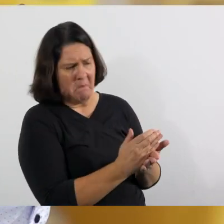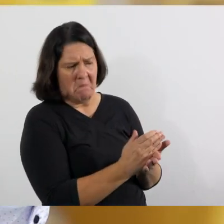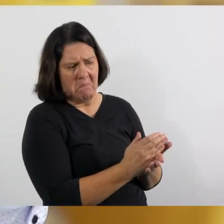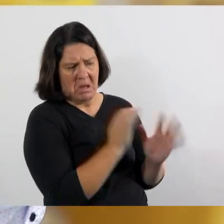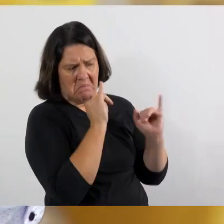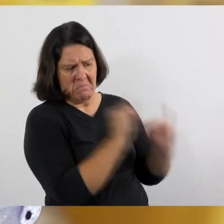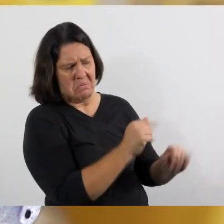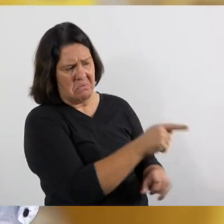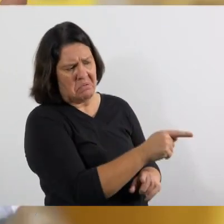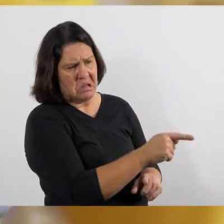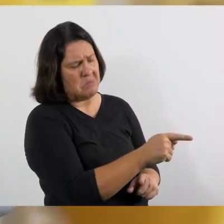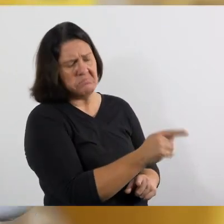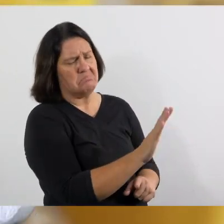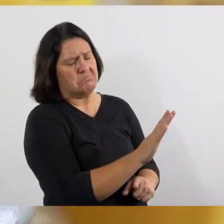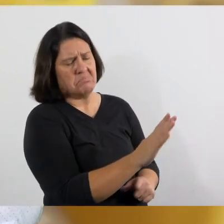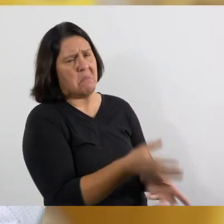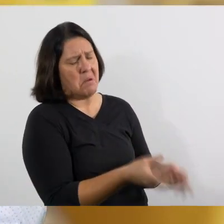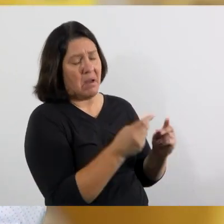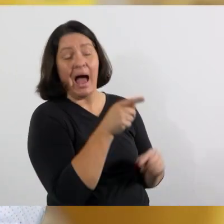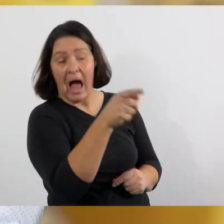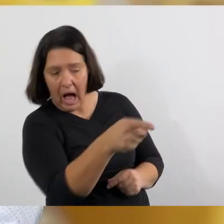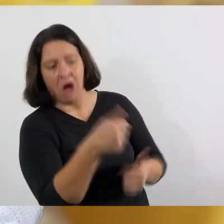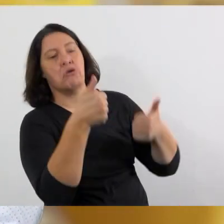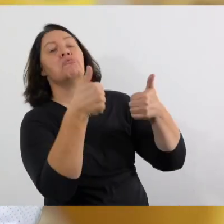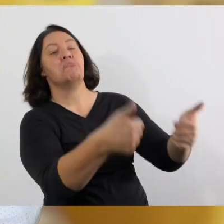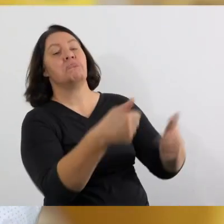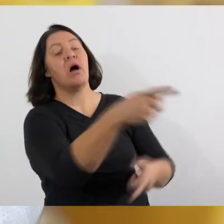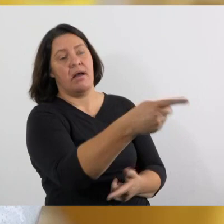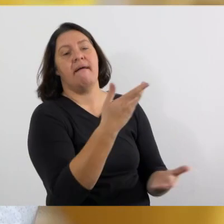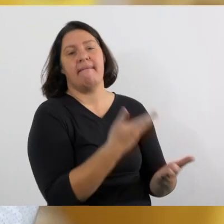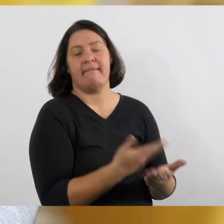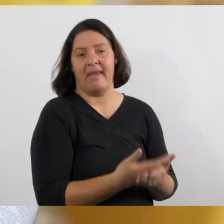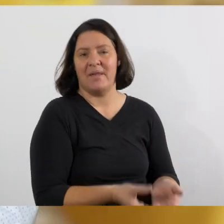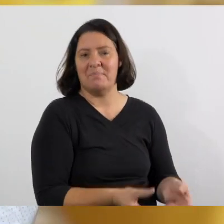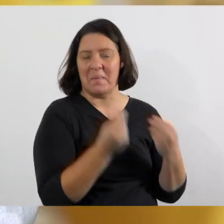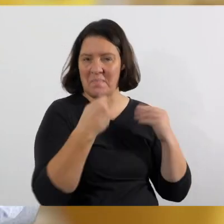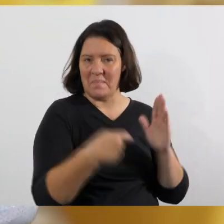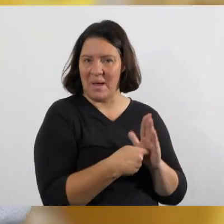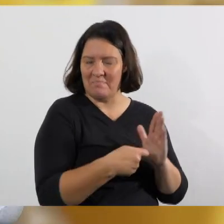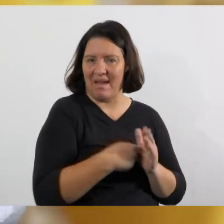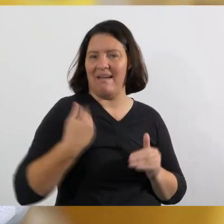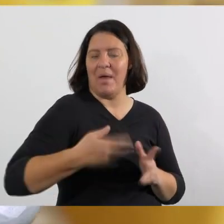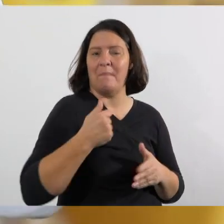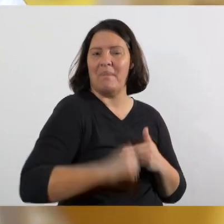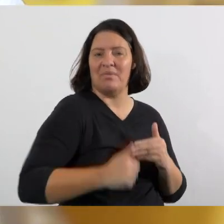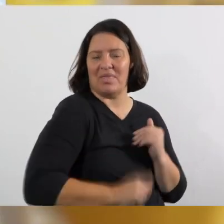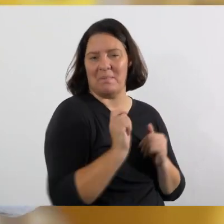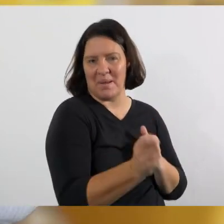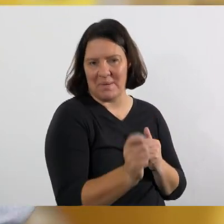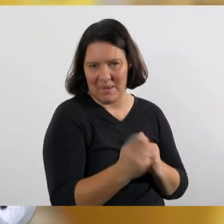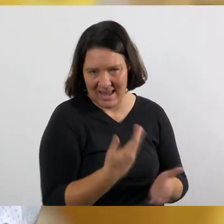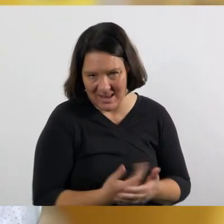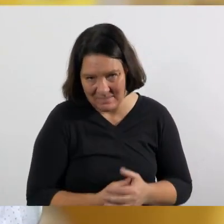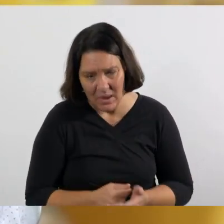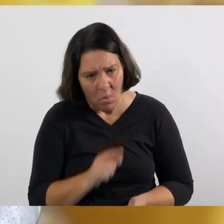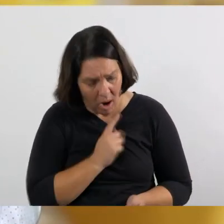not qualify to become debtors, and then some will become debtors. If we do not screen, we end up with people who are not able to